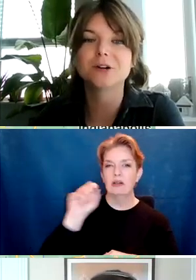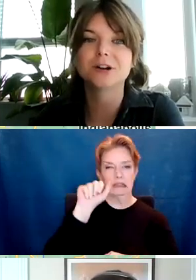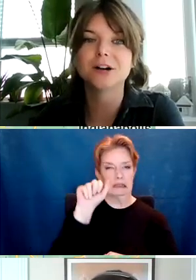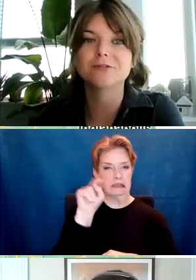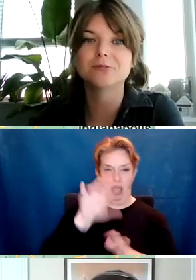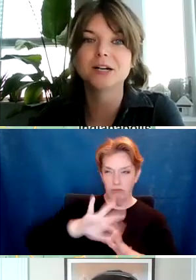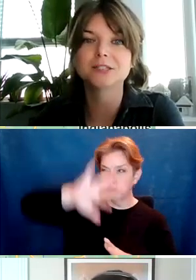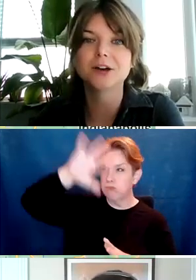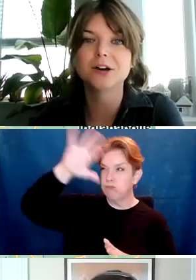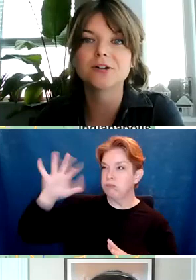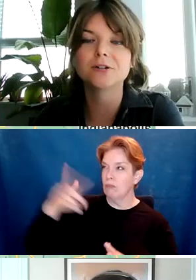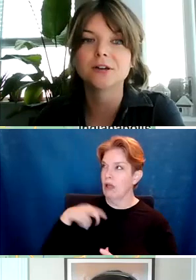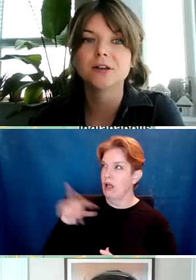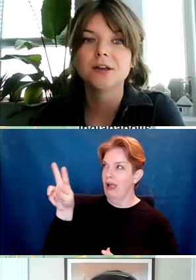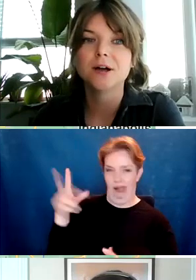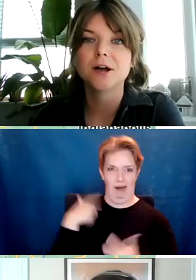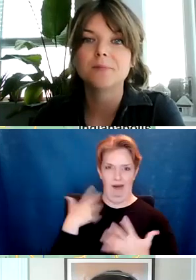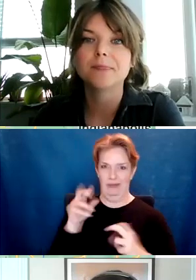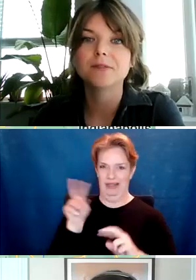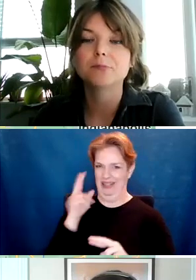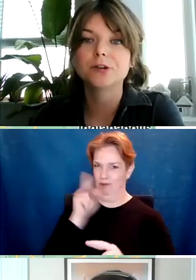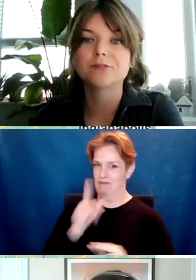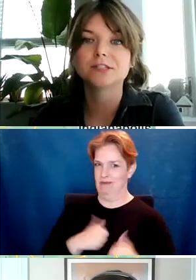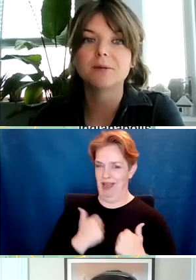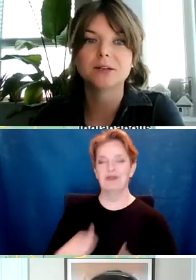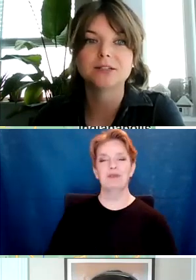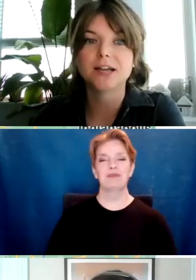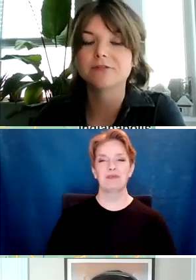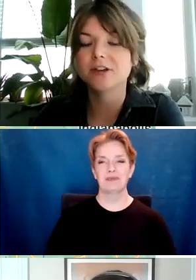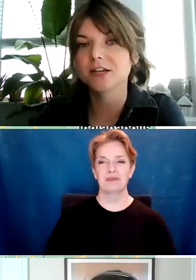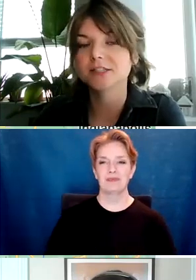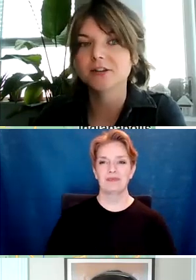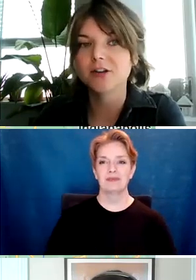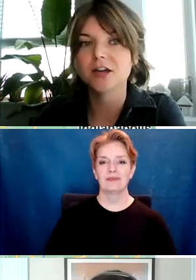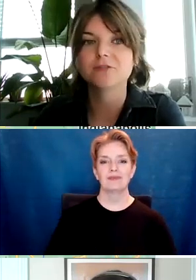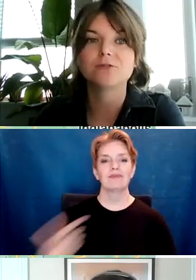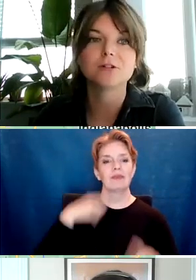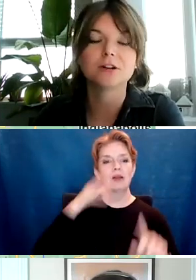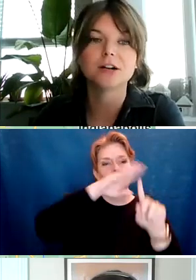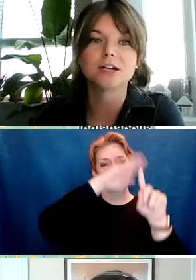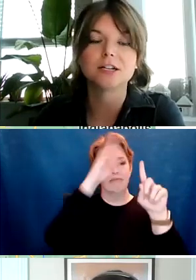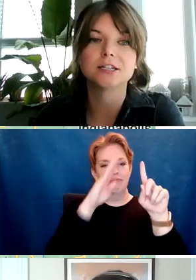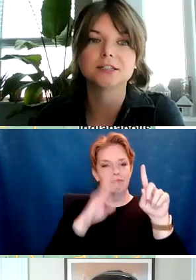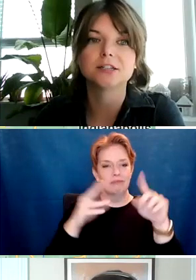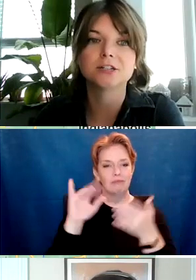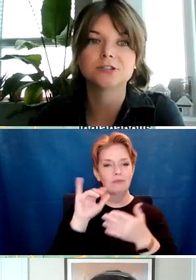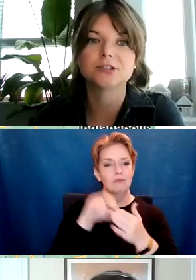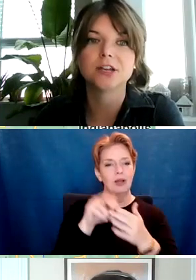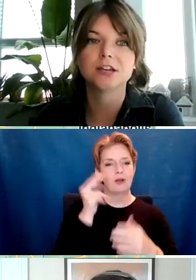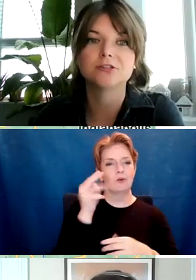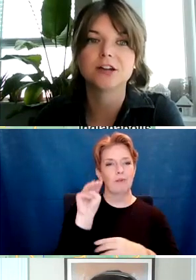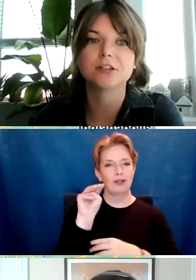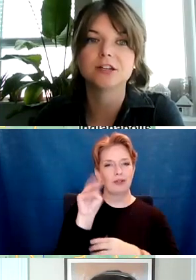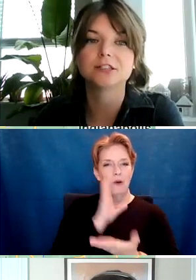the right corner of New Mexico, briefly stopping in Santa Fe for a nice